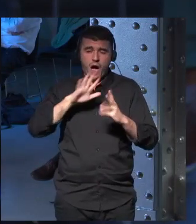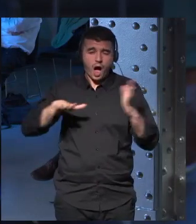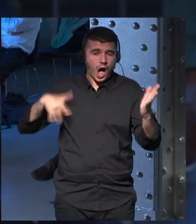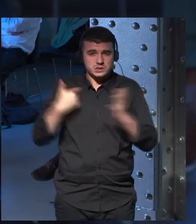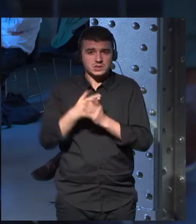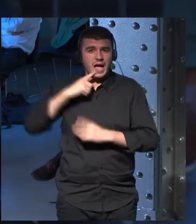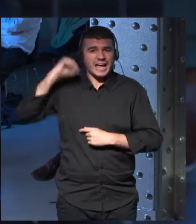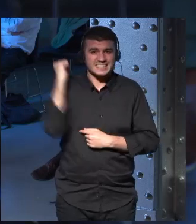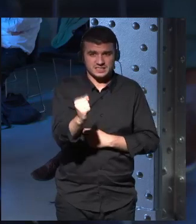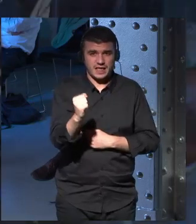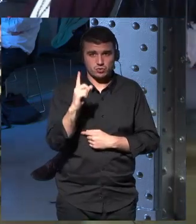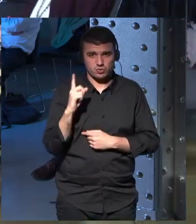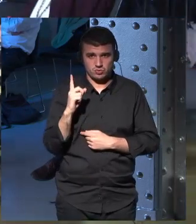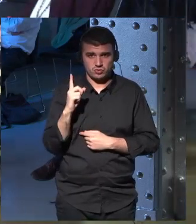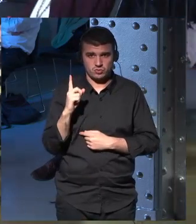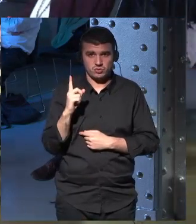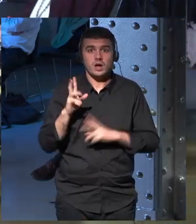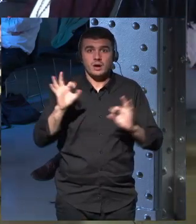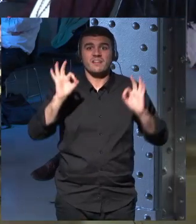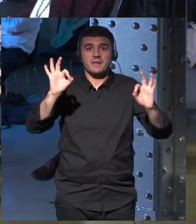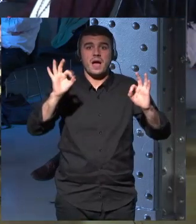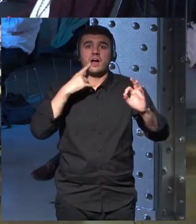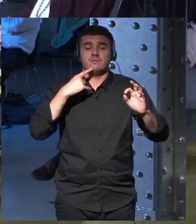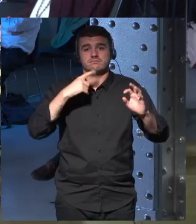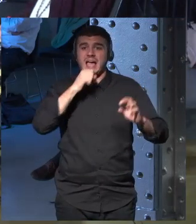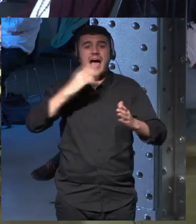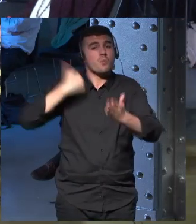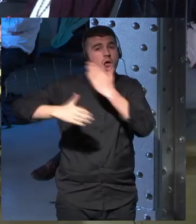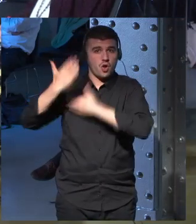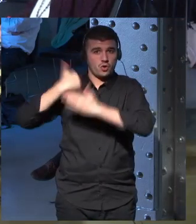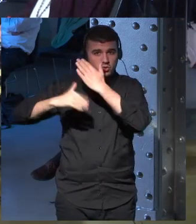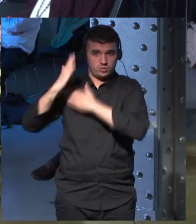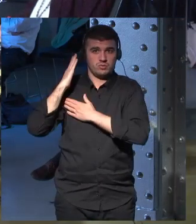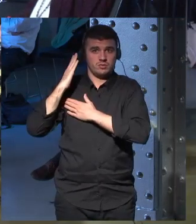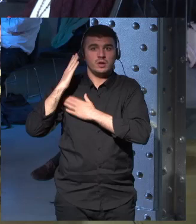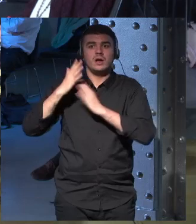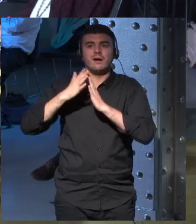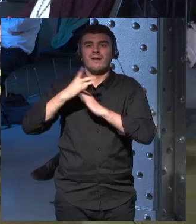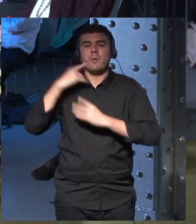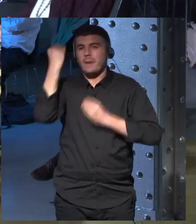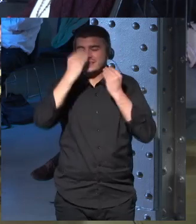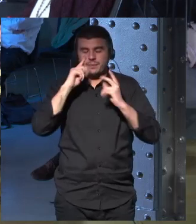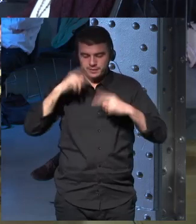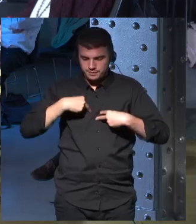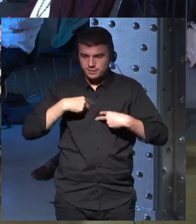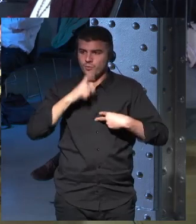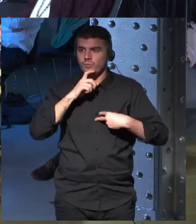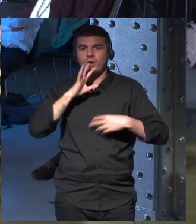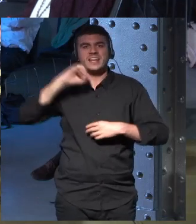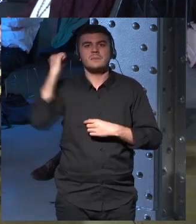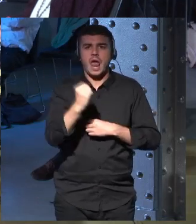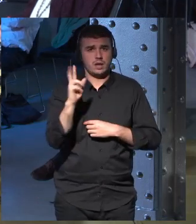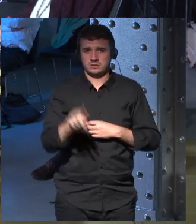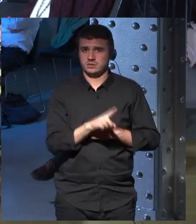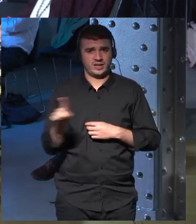But these grandparents or great-grandparents of ours did not think of themselves as criminals. On the contrary, they